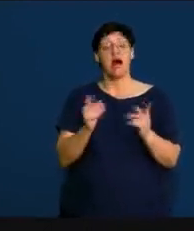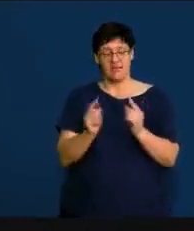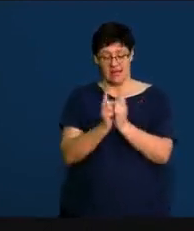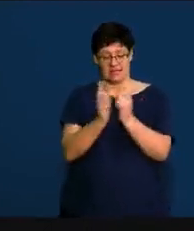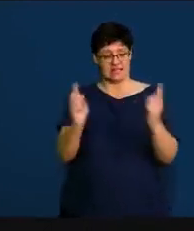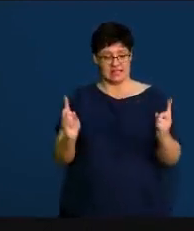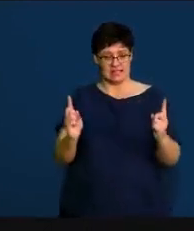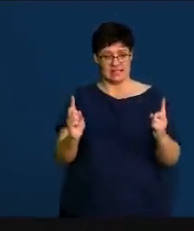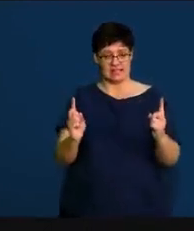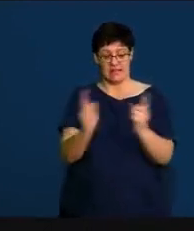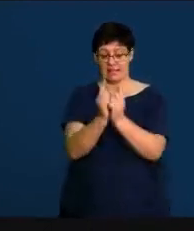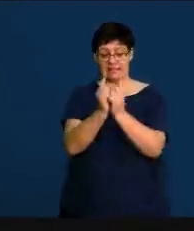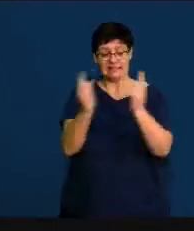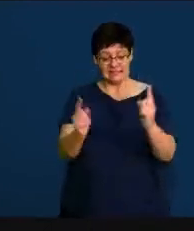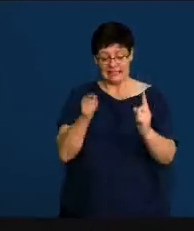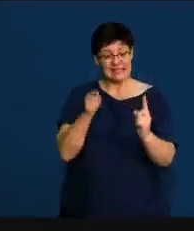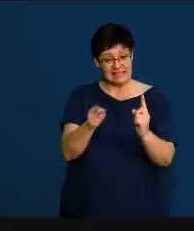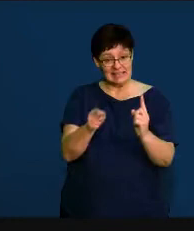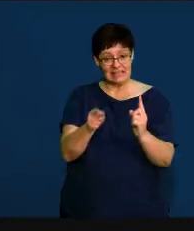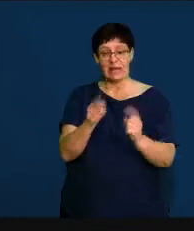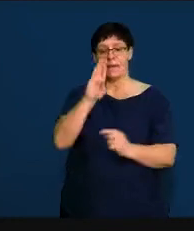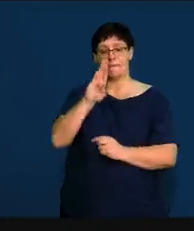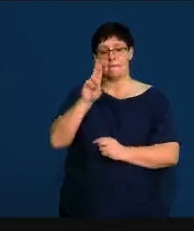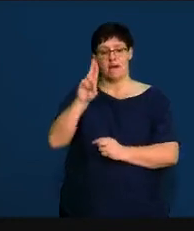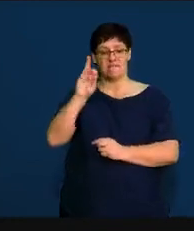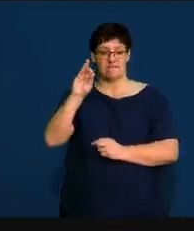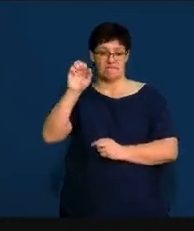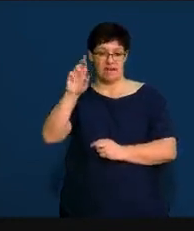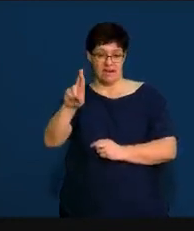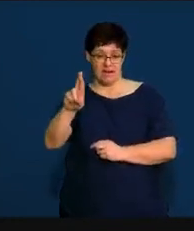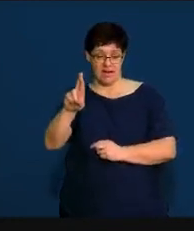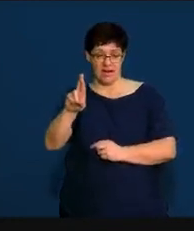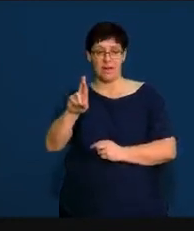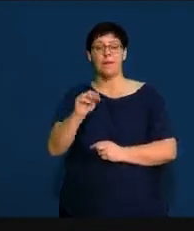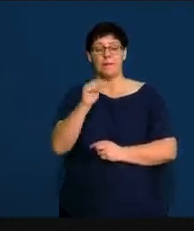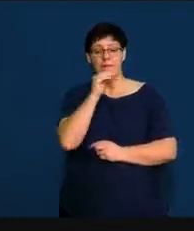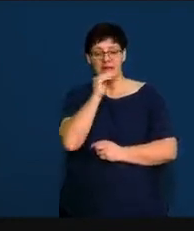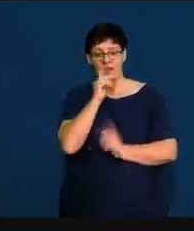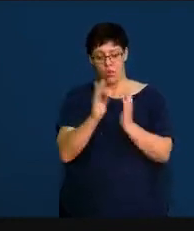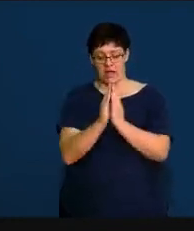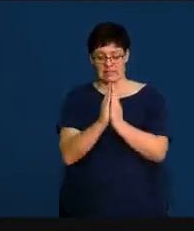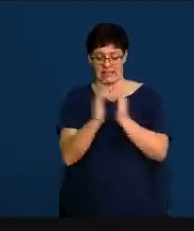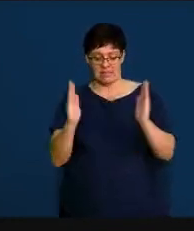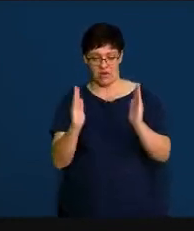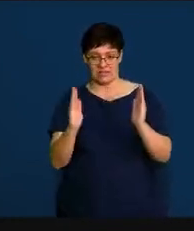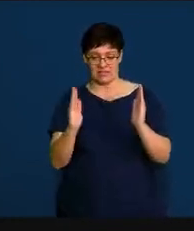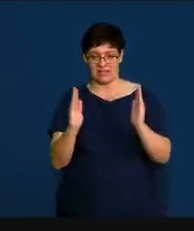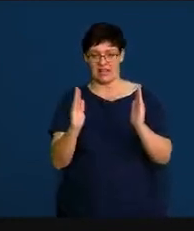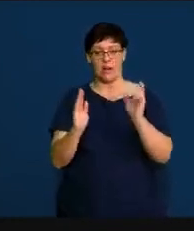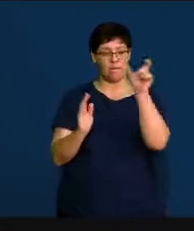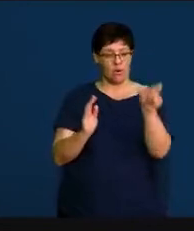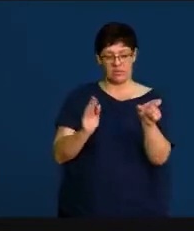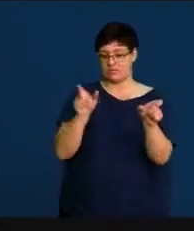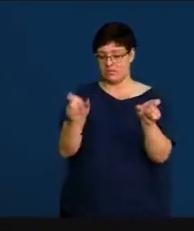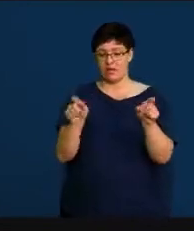distance. That distance is called a buffer. It's a means to separate 2 different